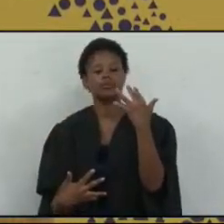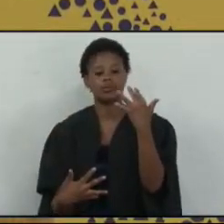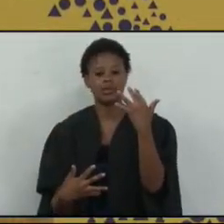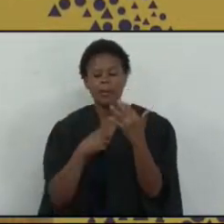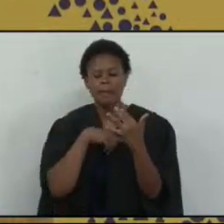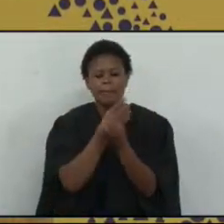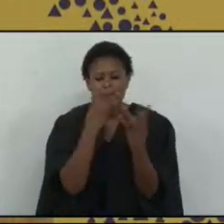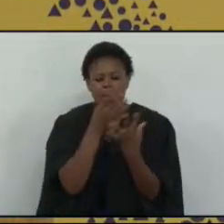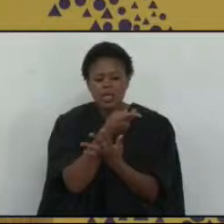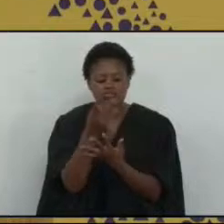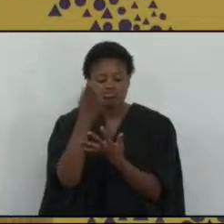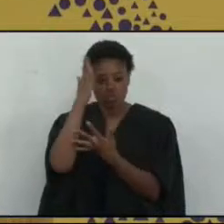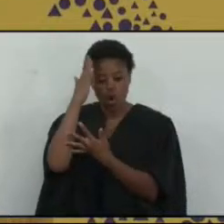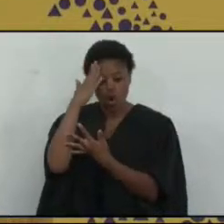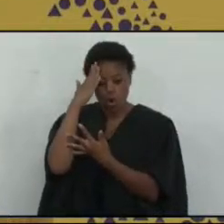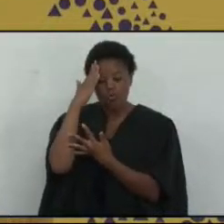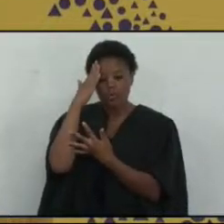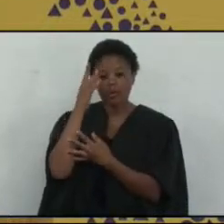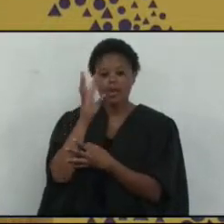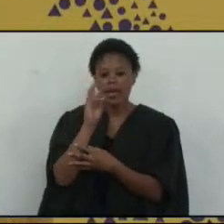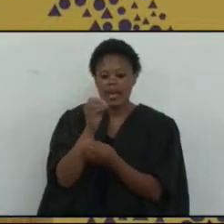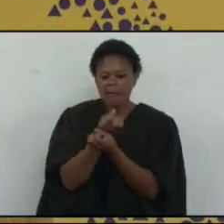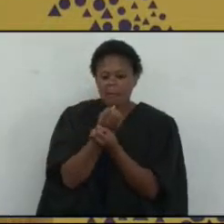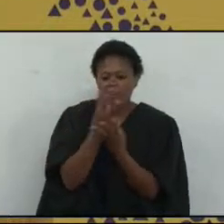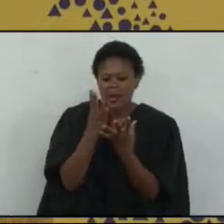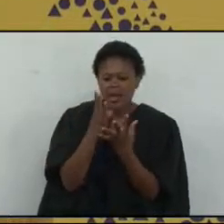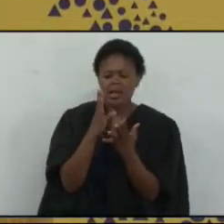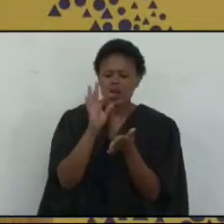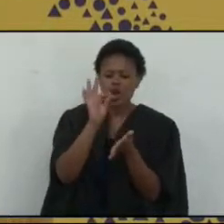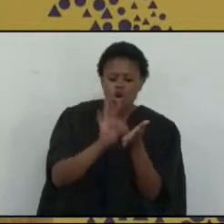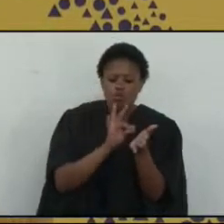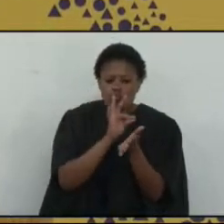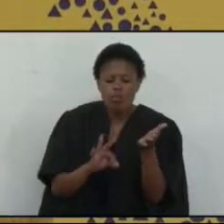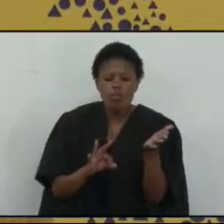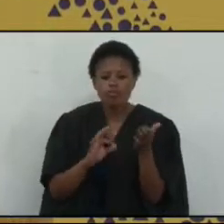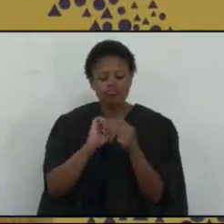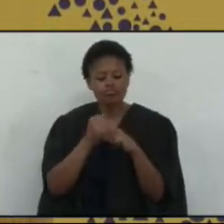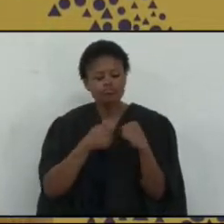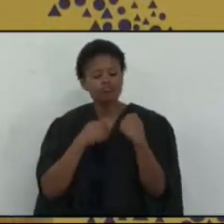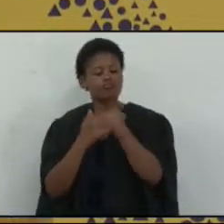many of you know, there's a lot that is still wrong with our country.